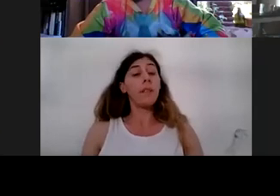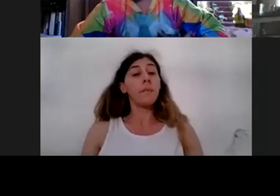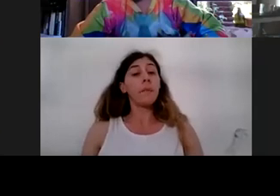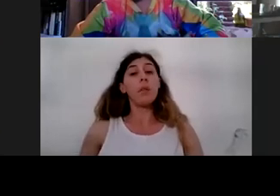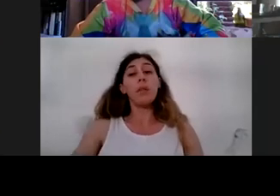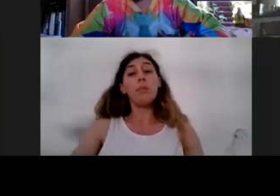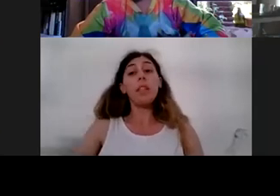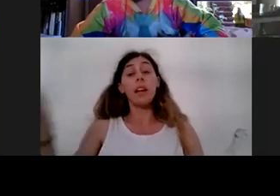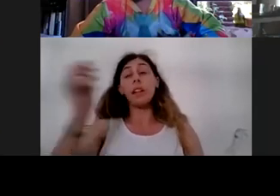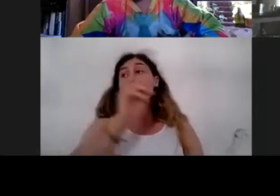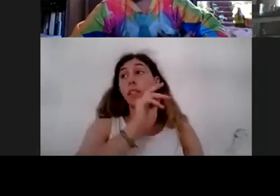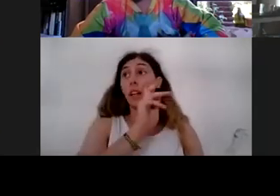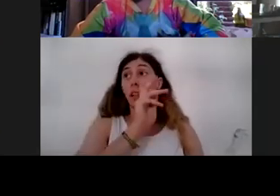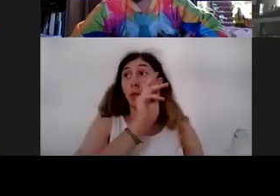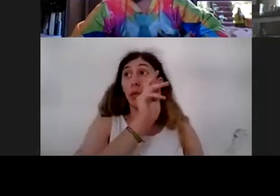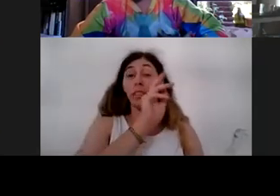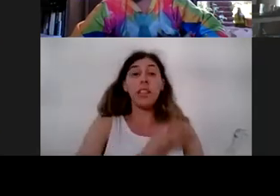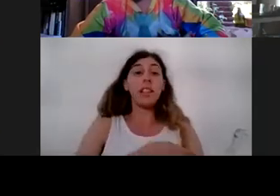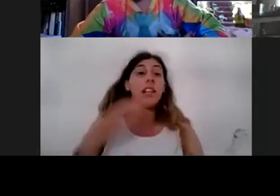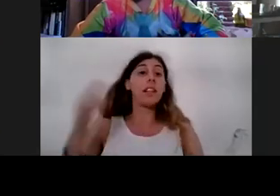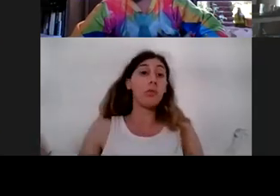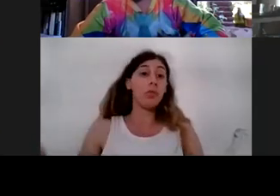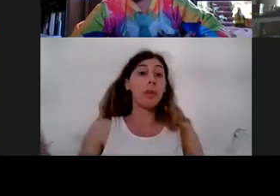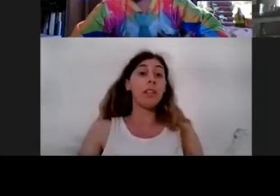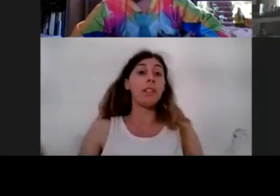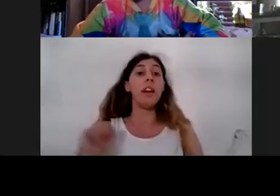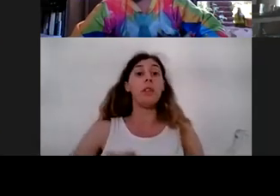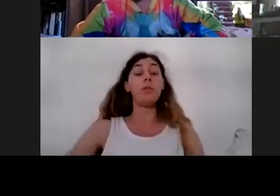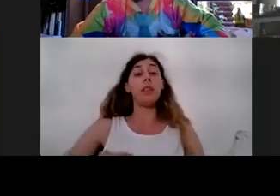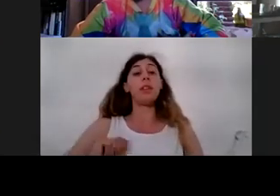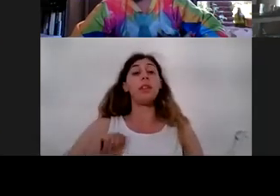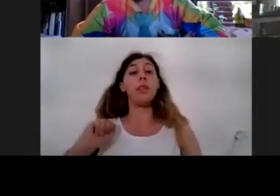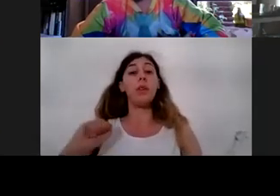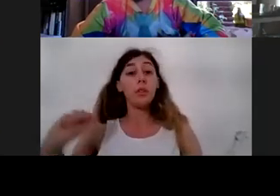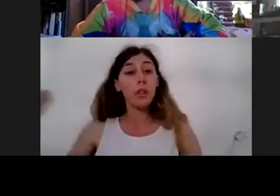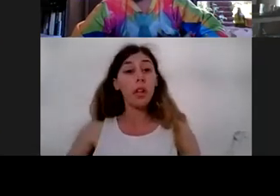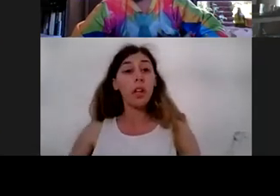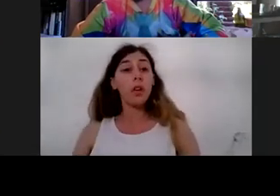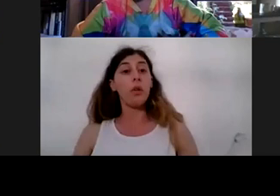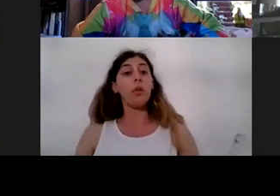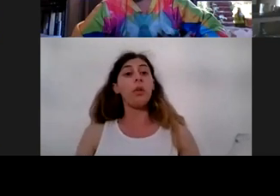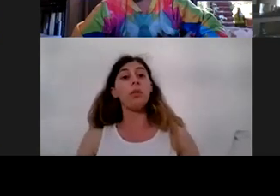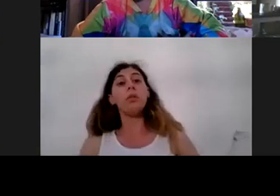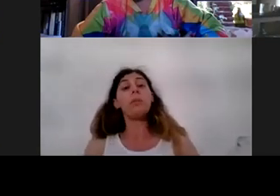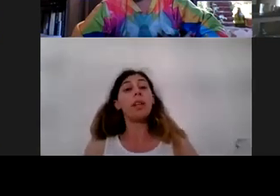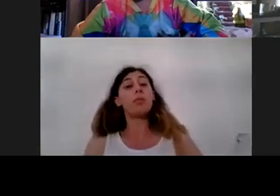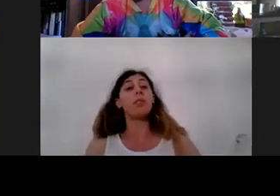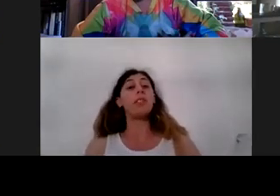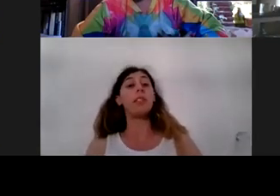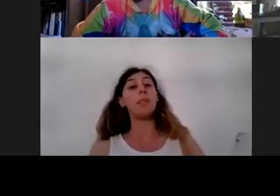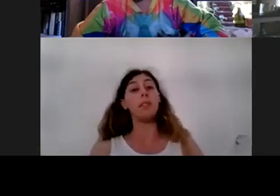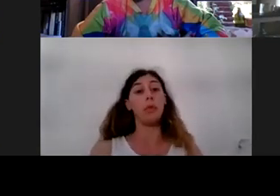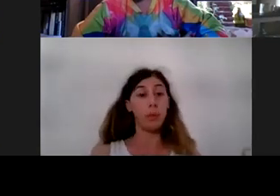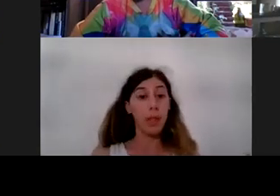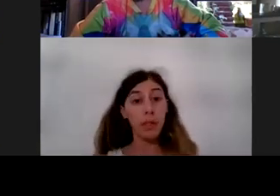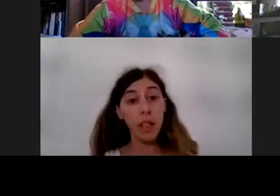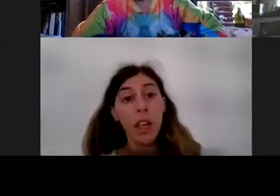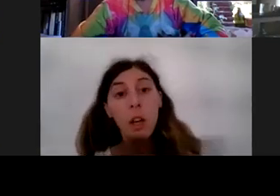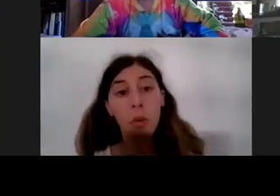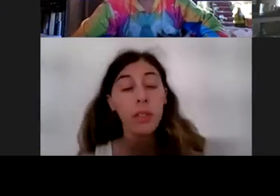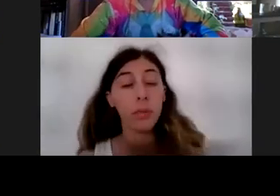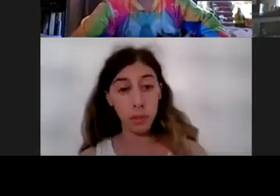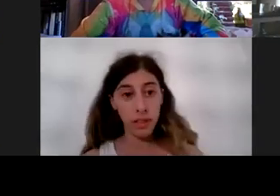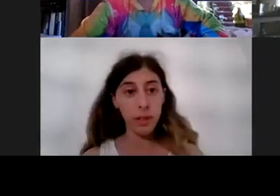physicians from the public hospital are part of this association, this effect. And then we have to think of